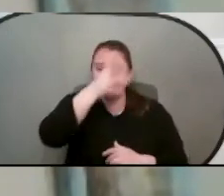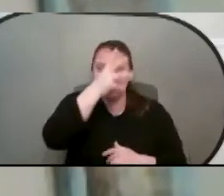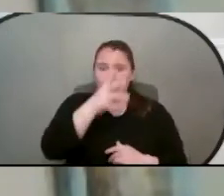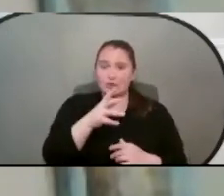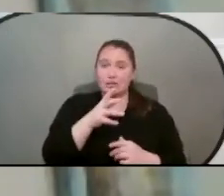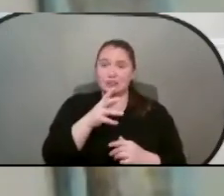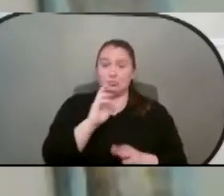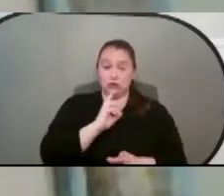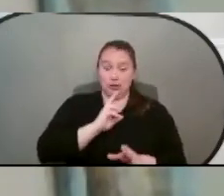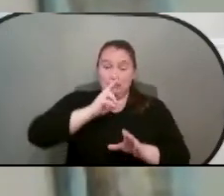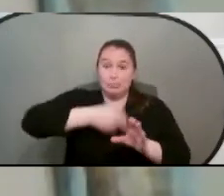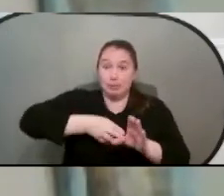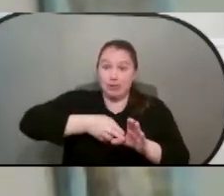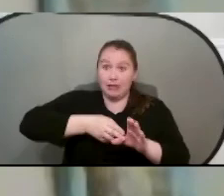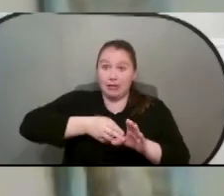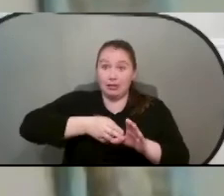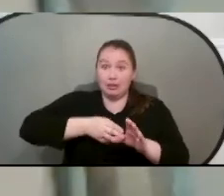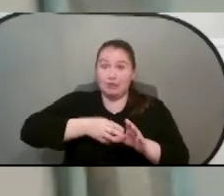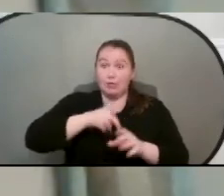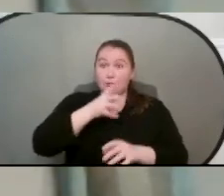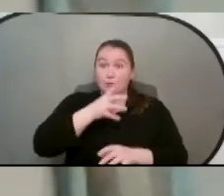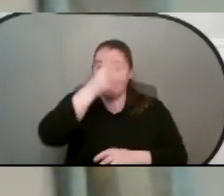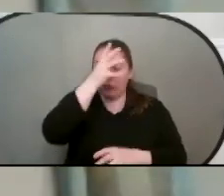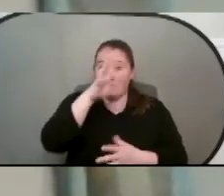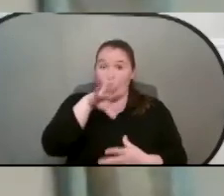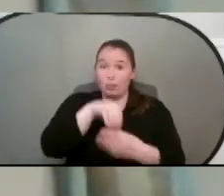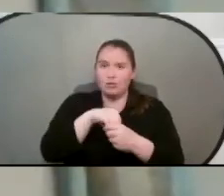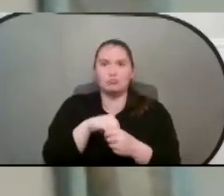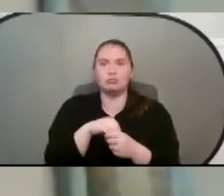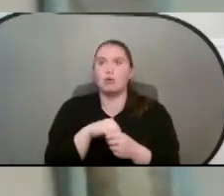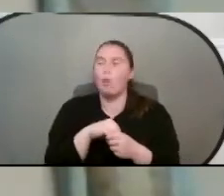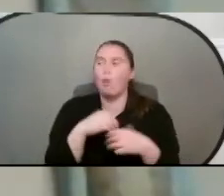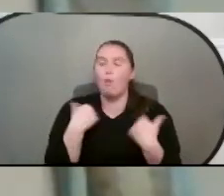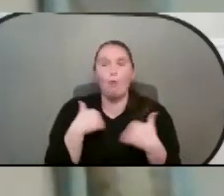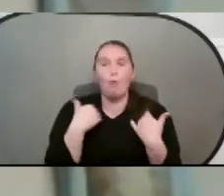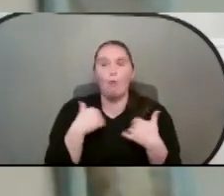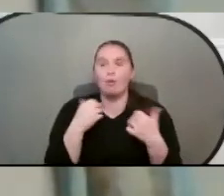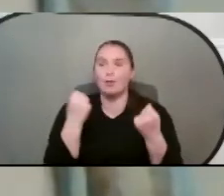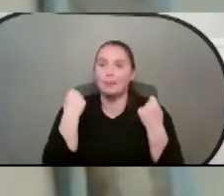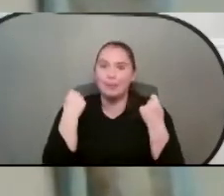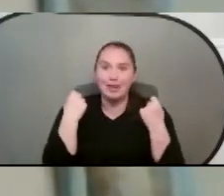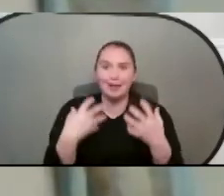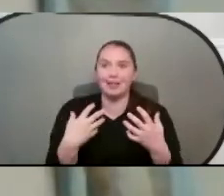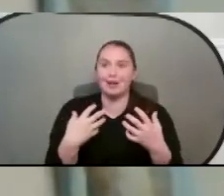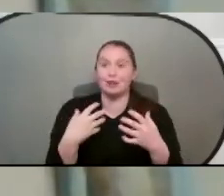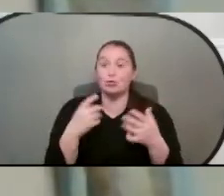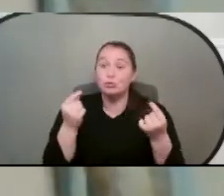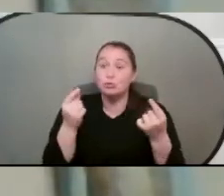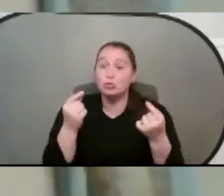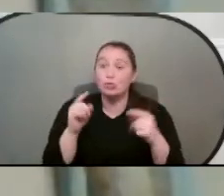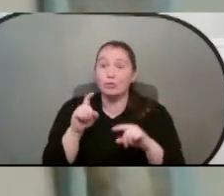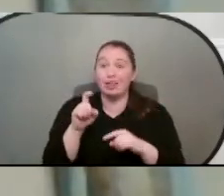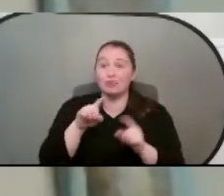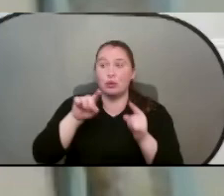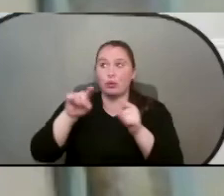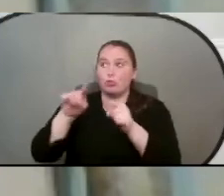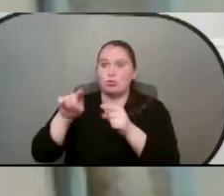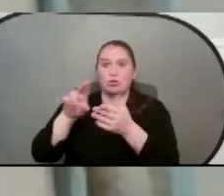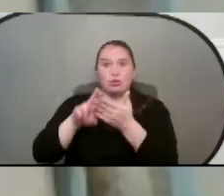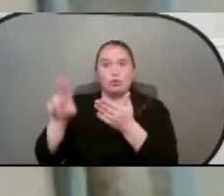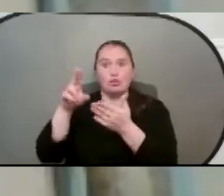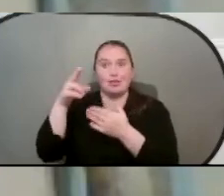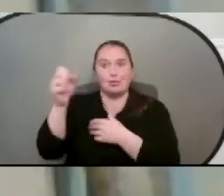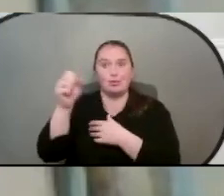participate in our parent involvement nights. We were to the point where we would have to go to the university high school